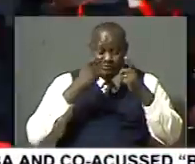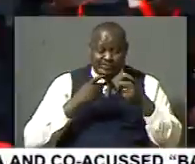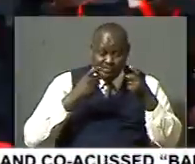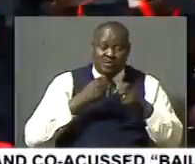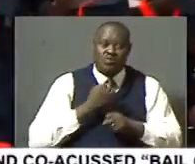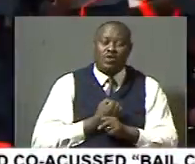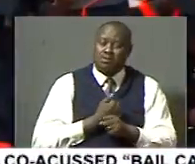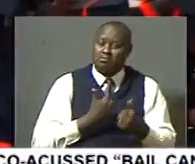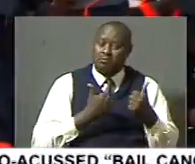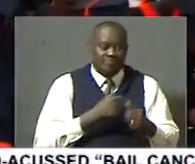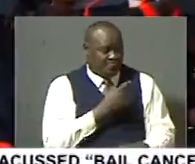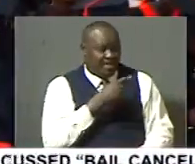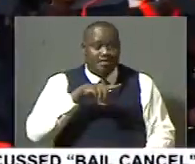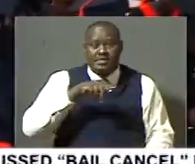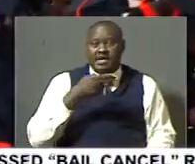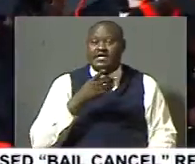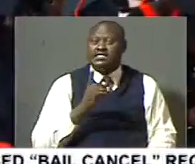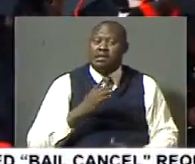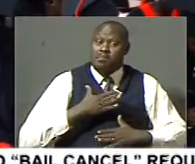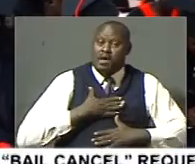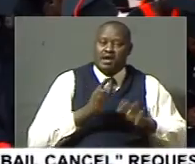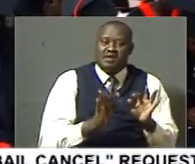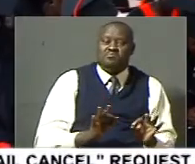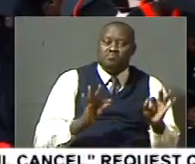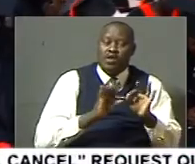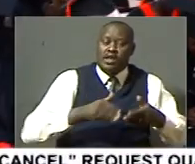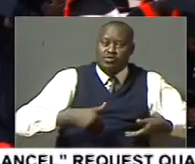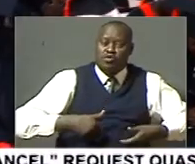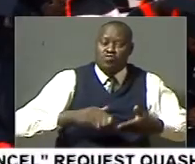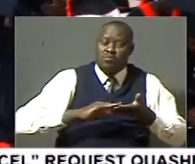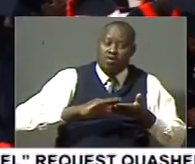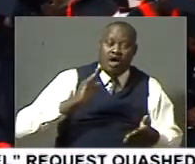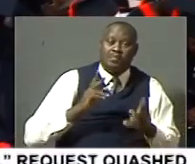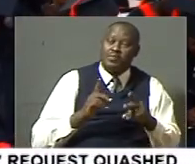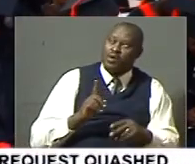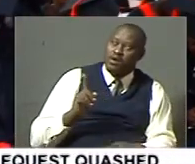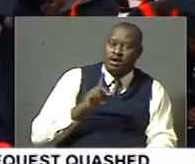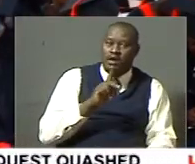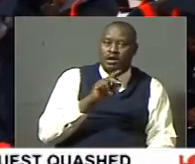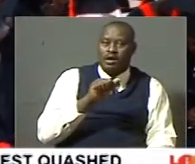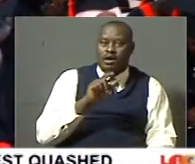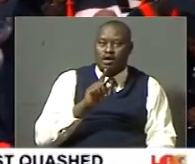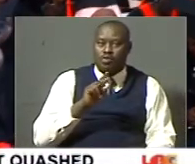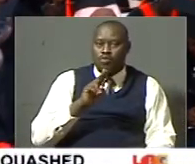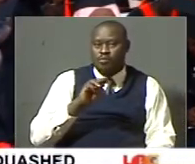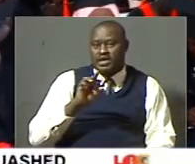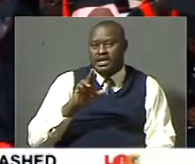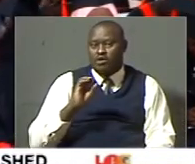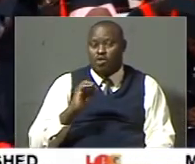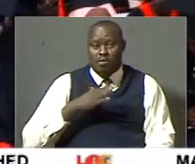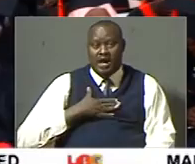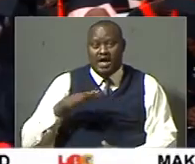determination. The PhD I've gotten is very, very important for the youth and the people of Kakumiro district, where I come from